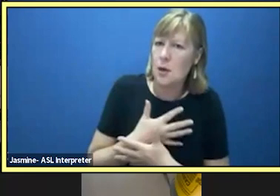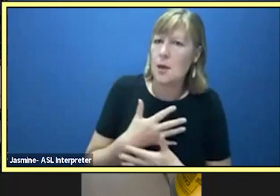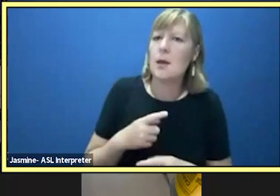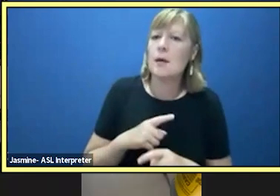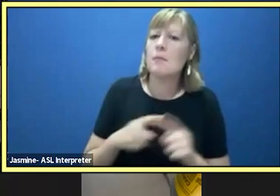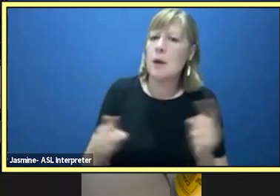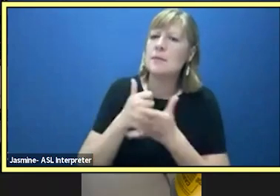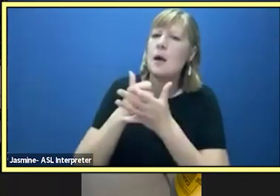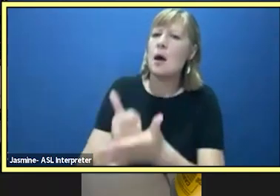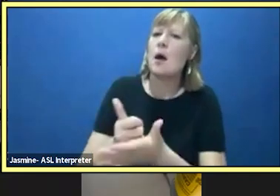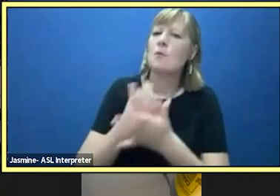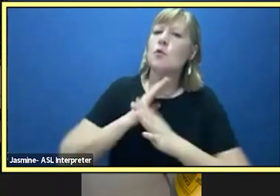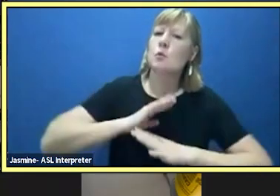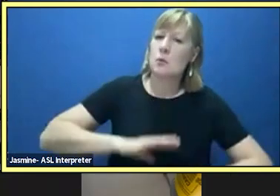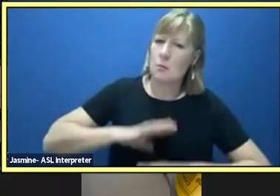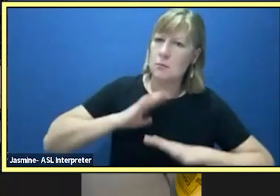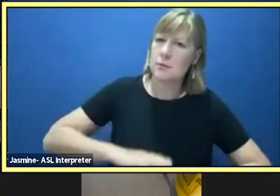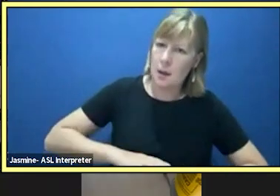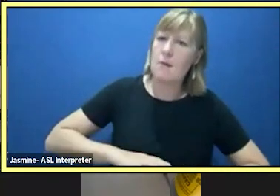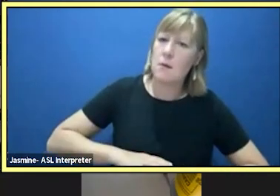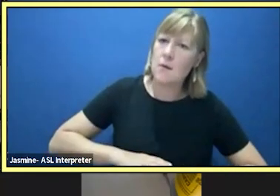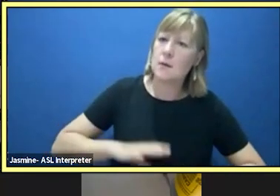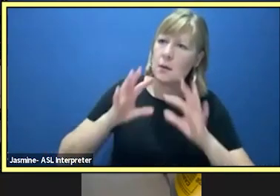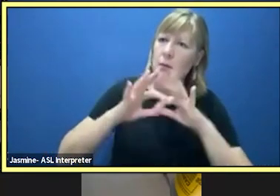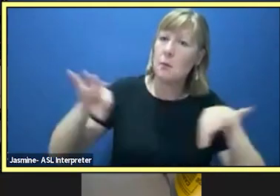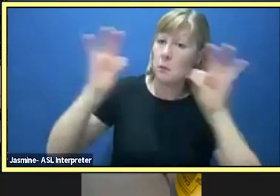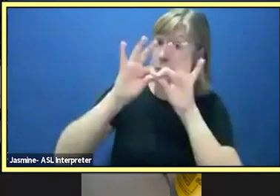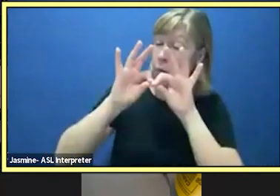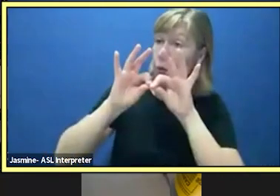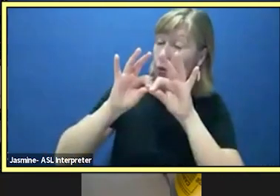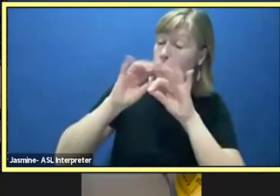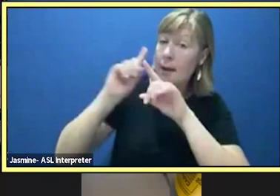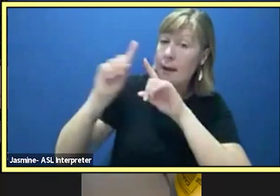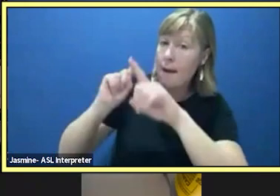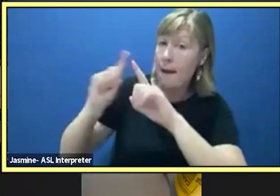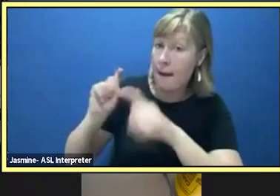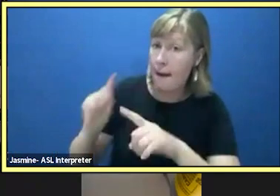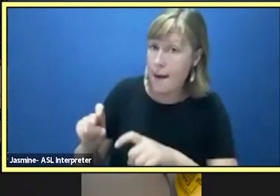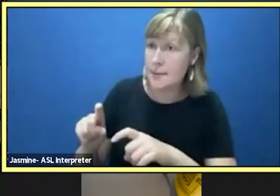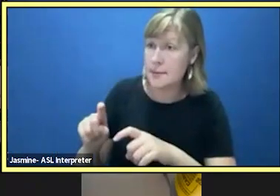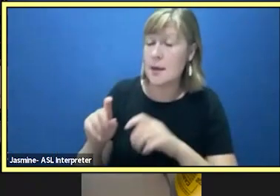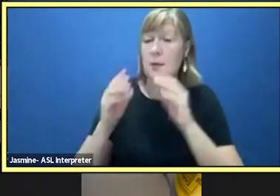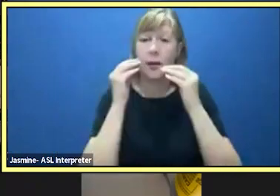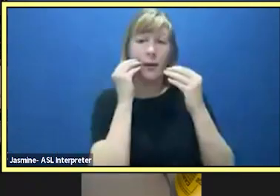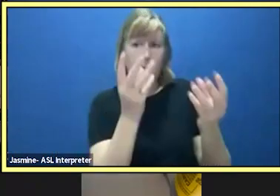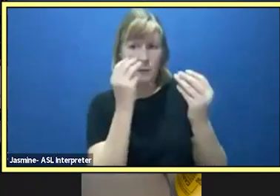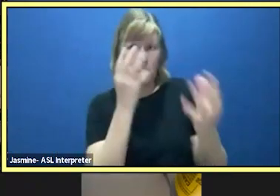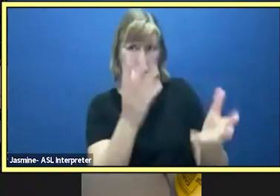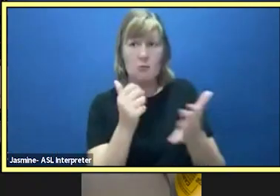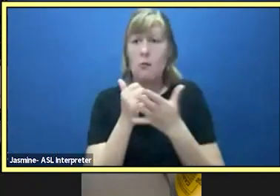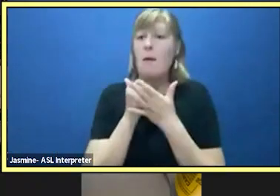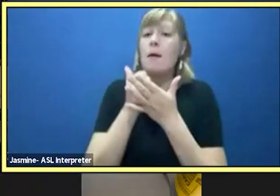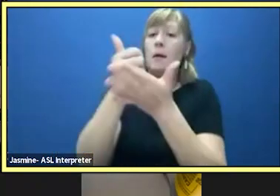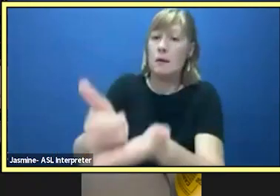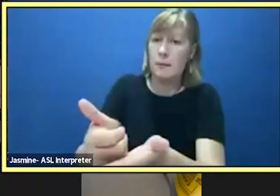So this is a big opportunity for people. And if you think of a question afterwards, you can send that and we'll get the answer for you also, but